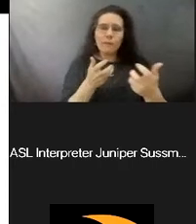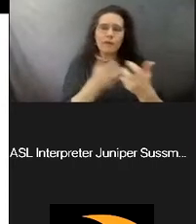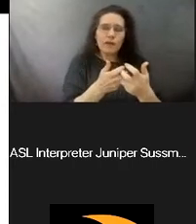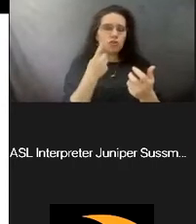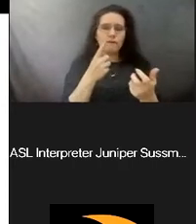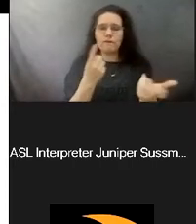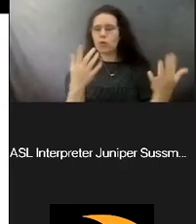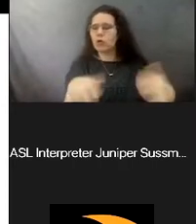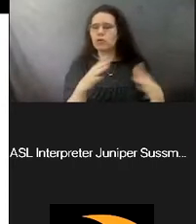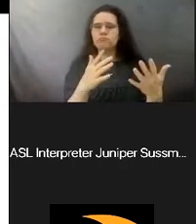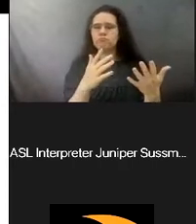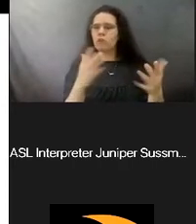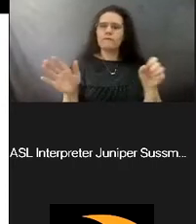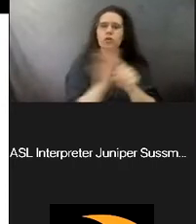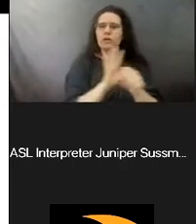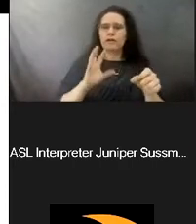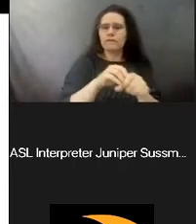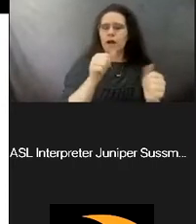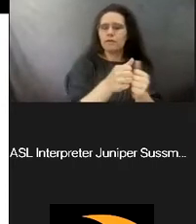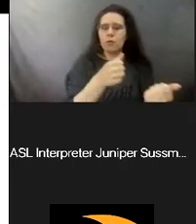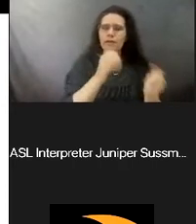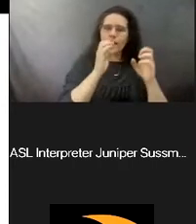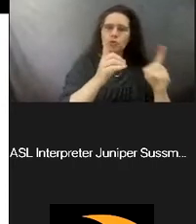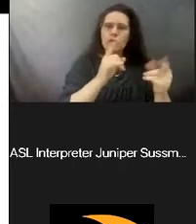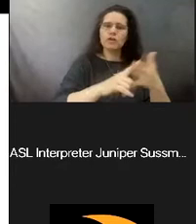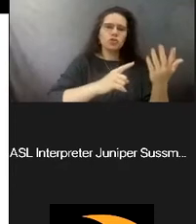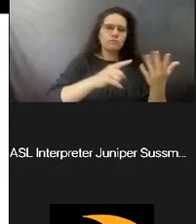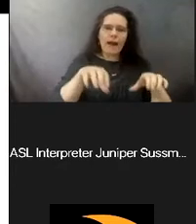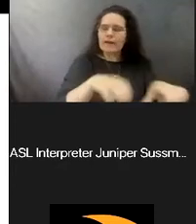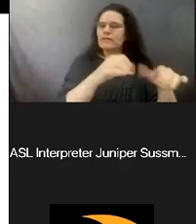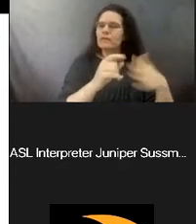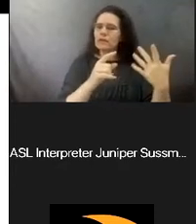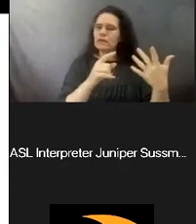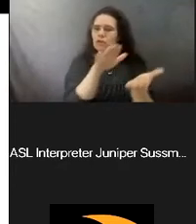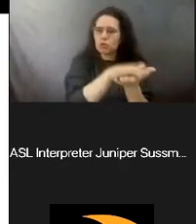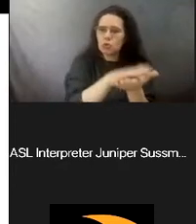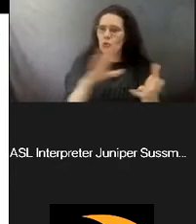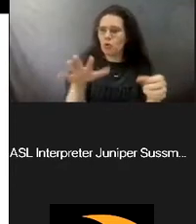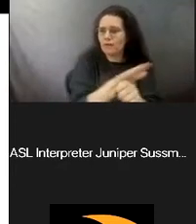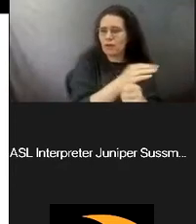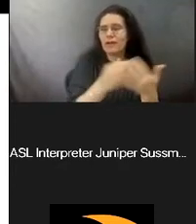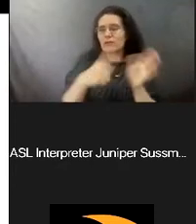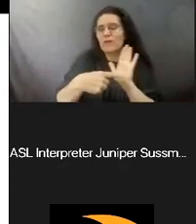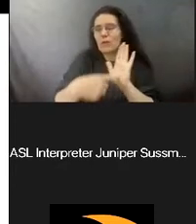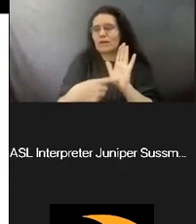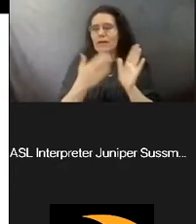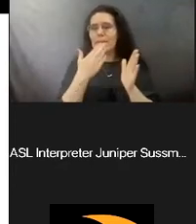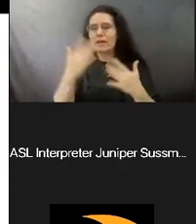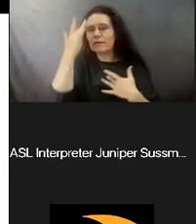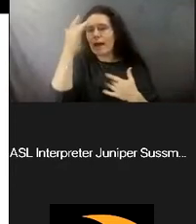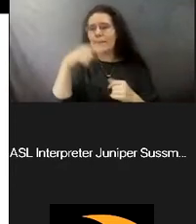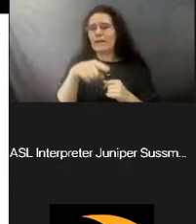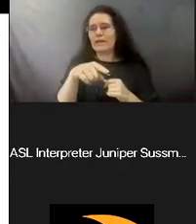to participate in activities, and to do so safely. So diabetes, for example, is an example of a